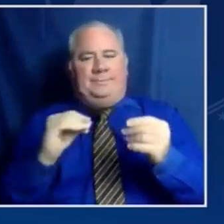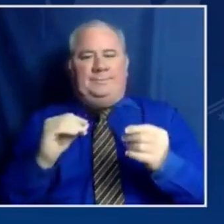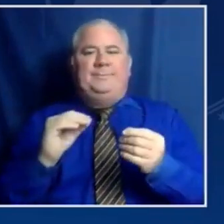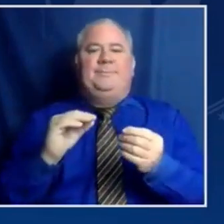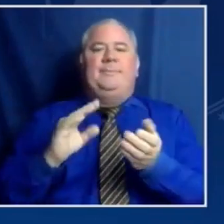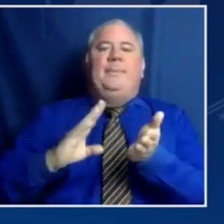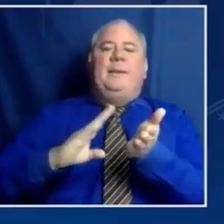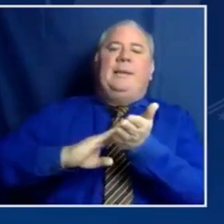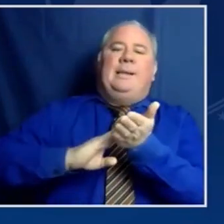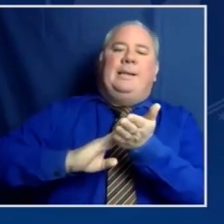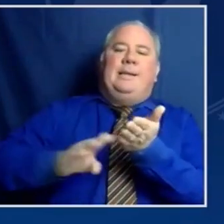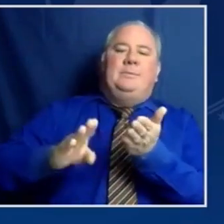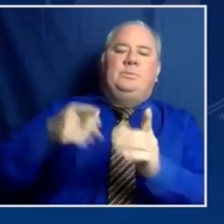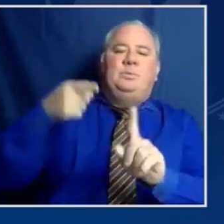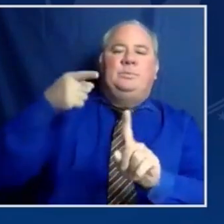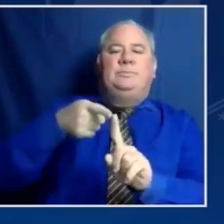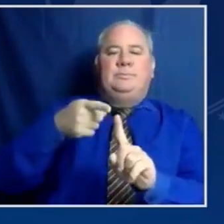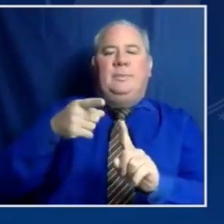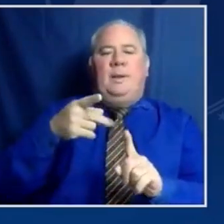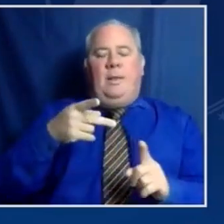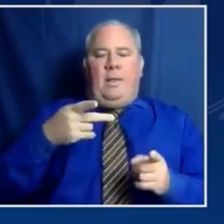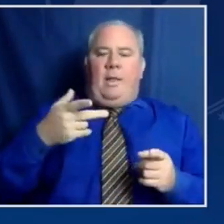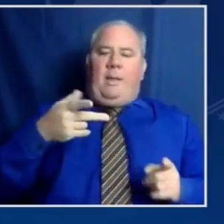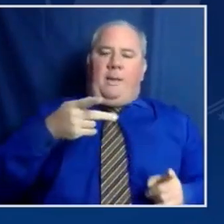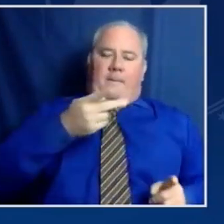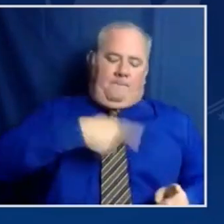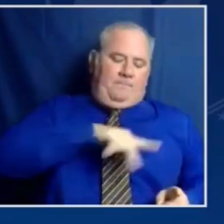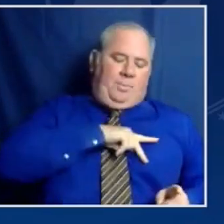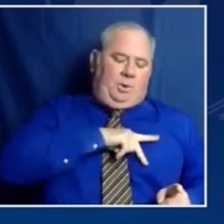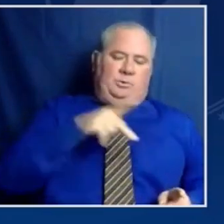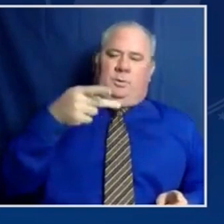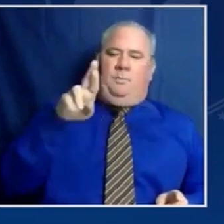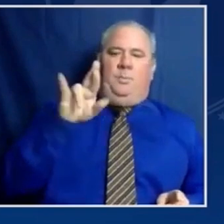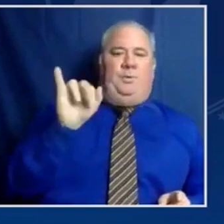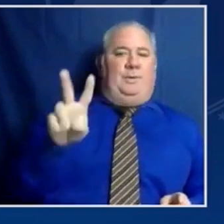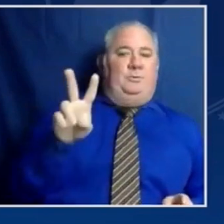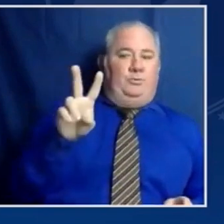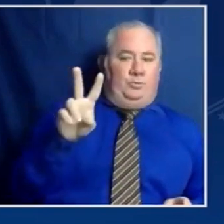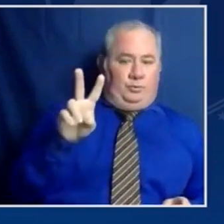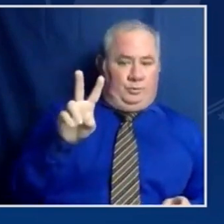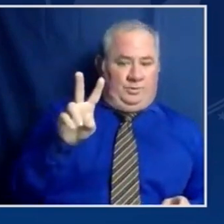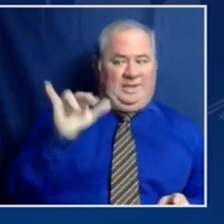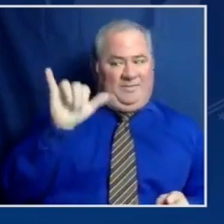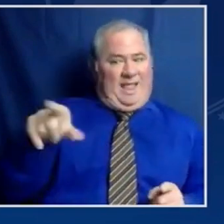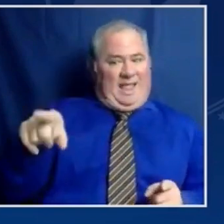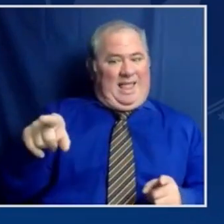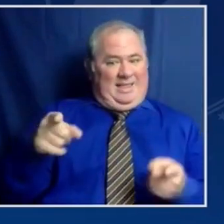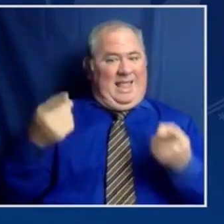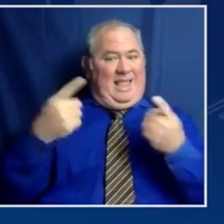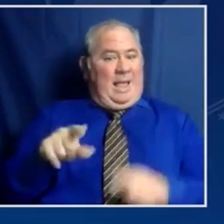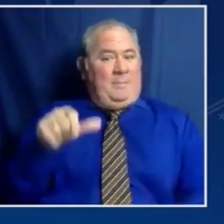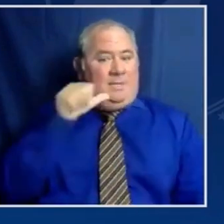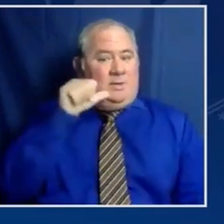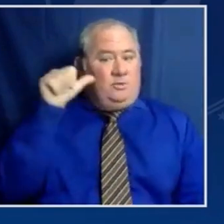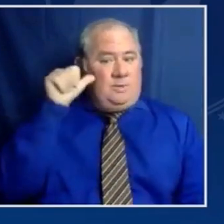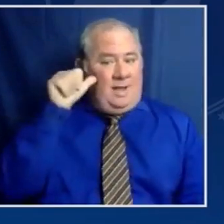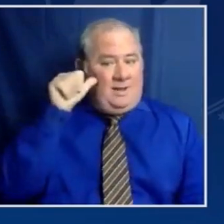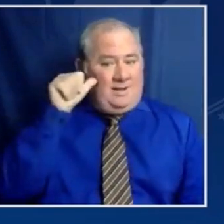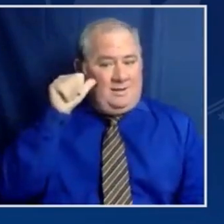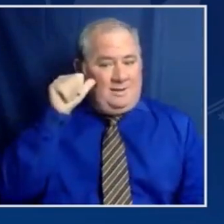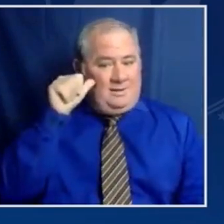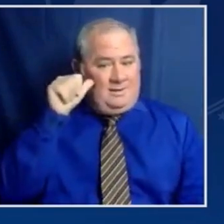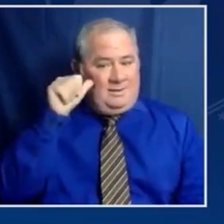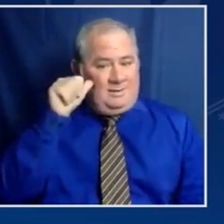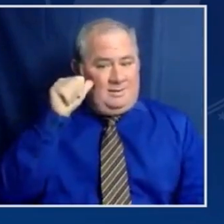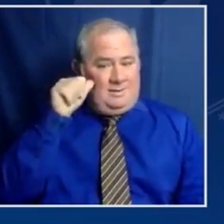A little over an hour and a half after the chaos started, I got a text from my granddaughter,